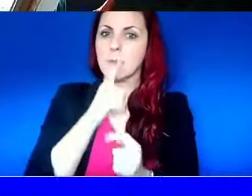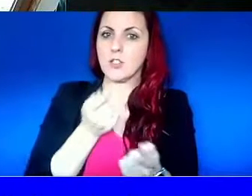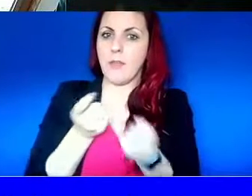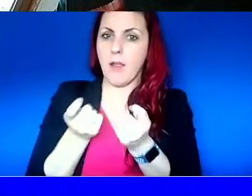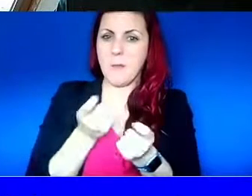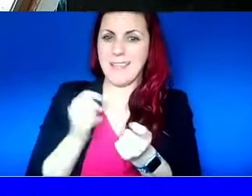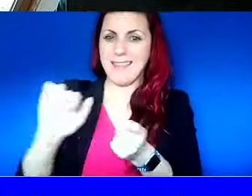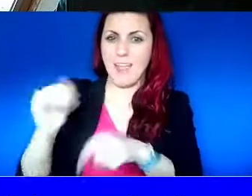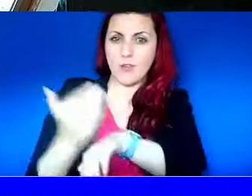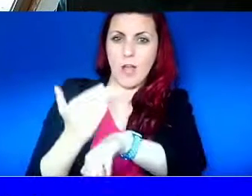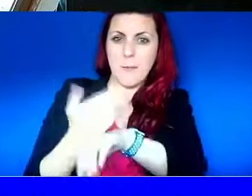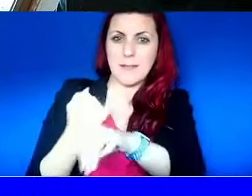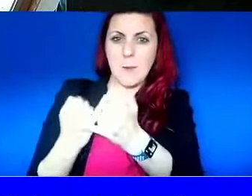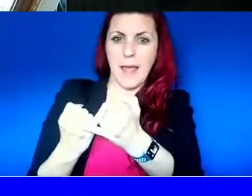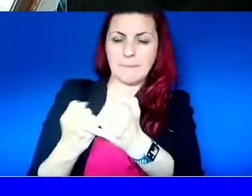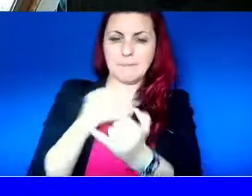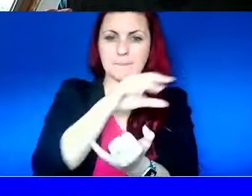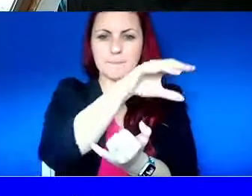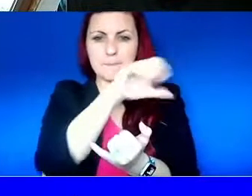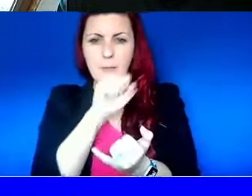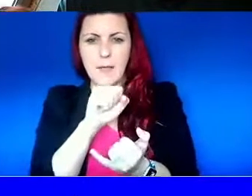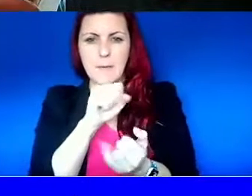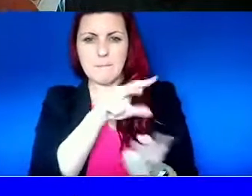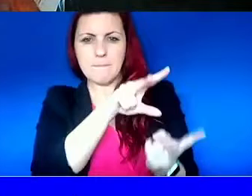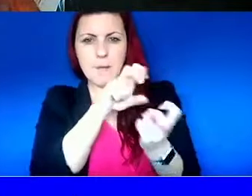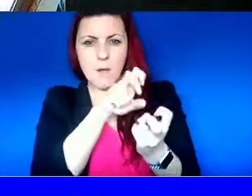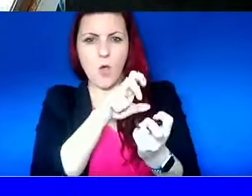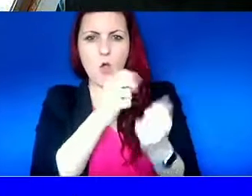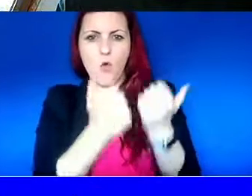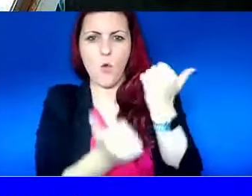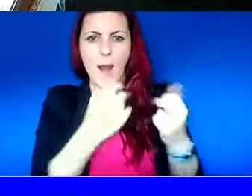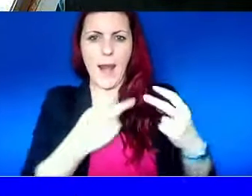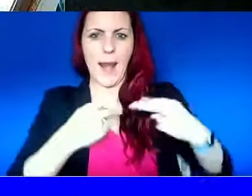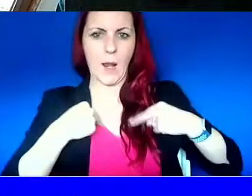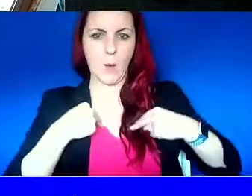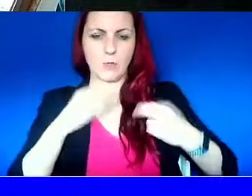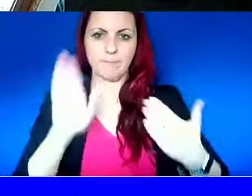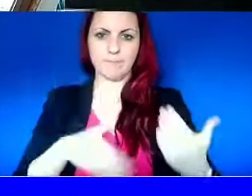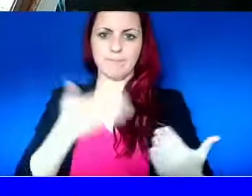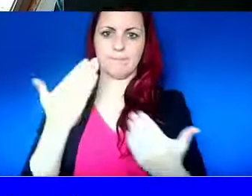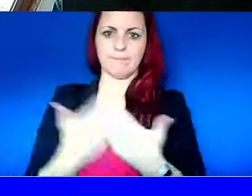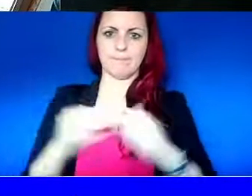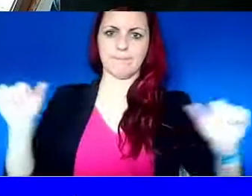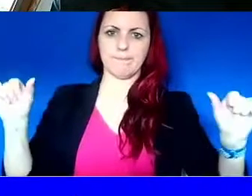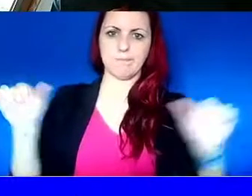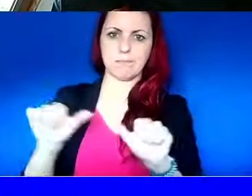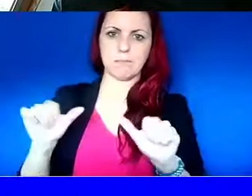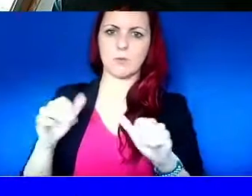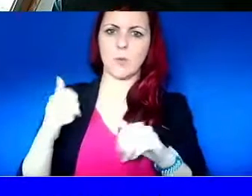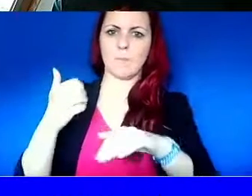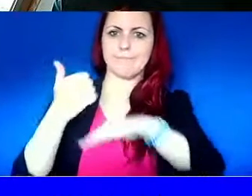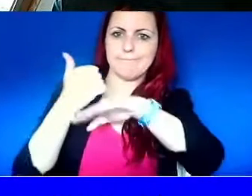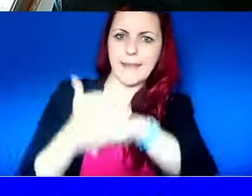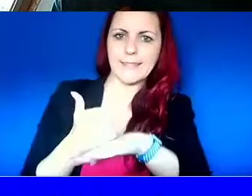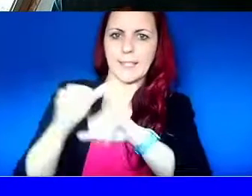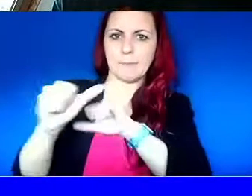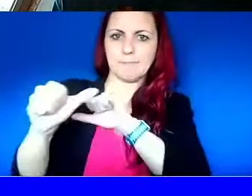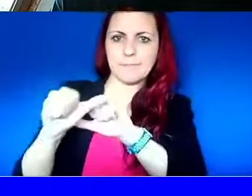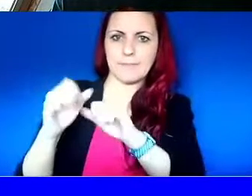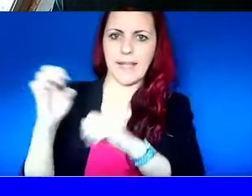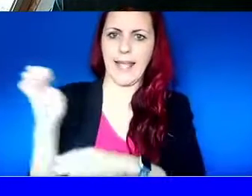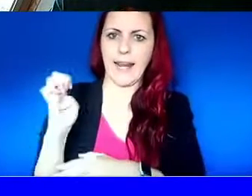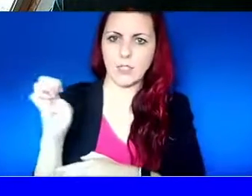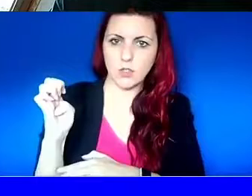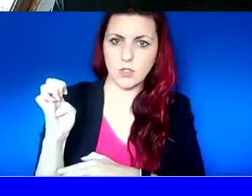translates the language in the court into very short and easy to understand sentences. Now, these are